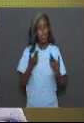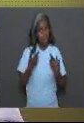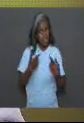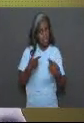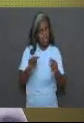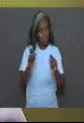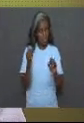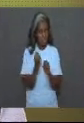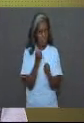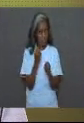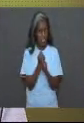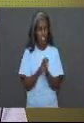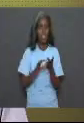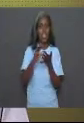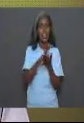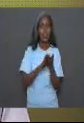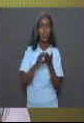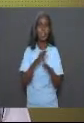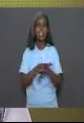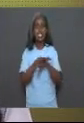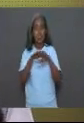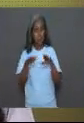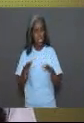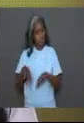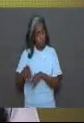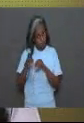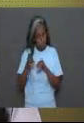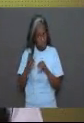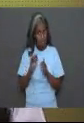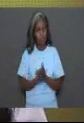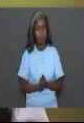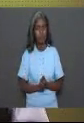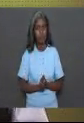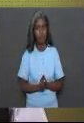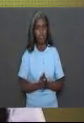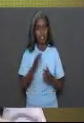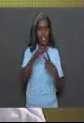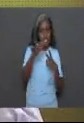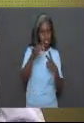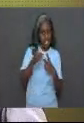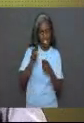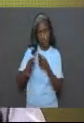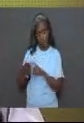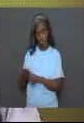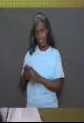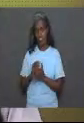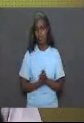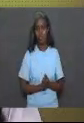Let us try making a complex plane, students. Select a